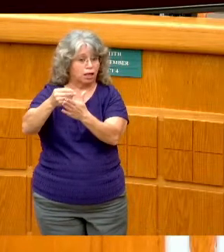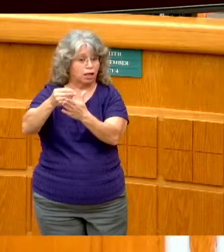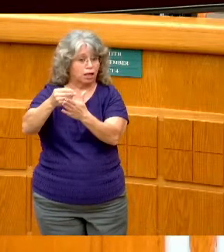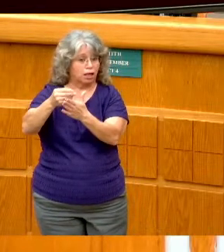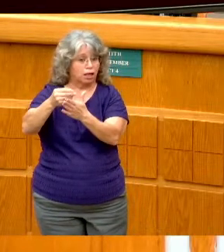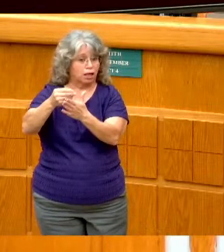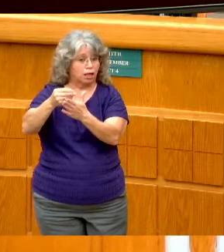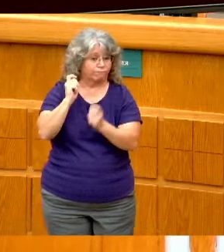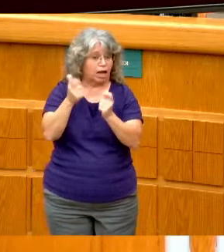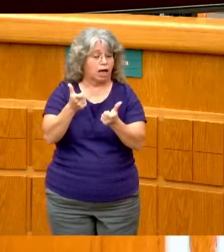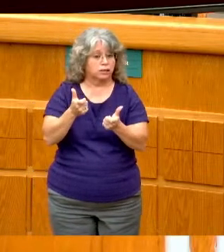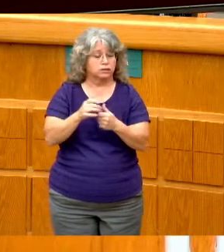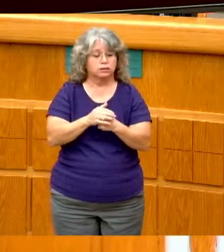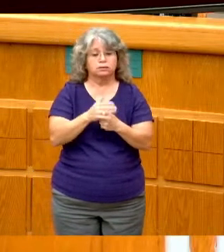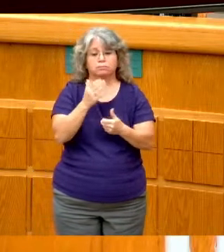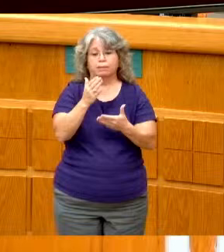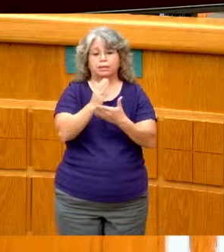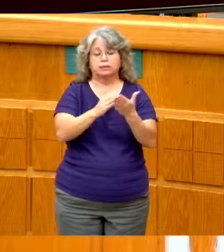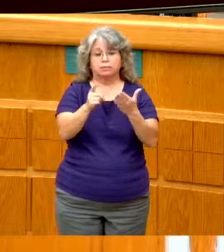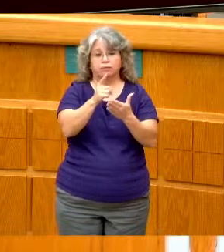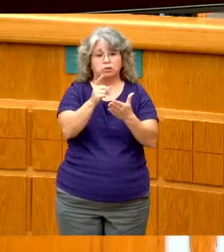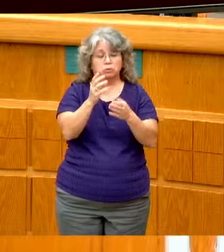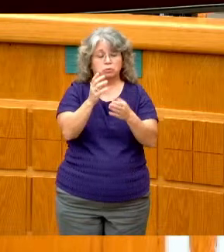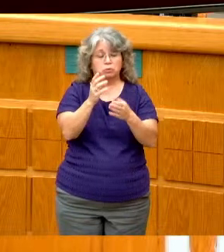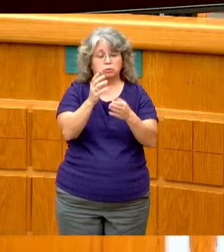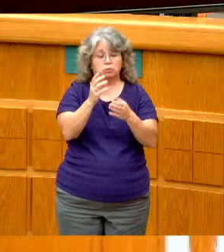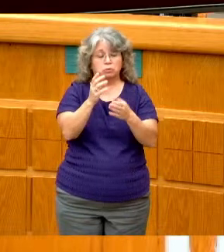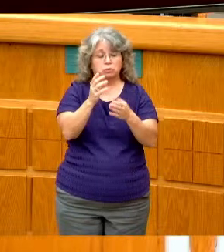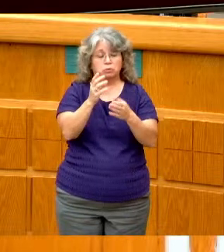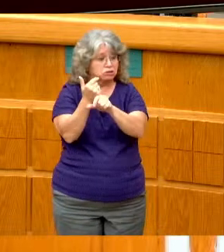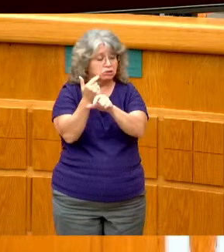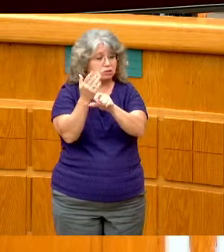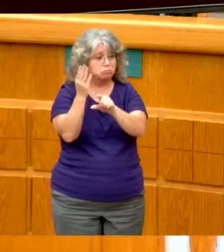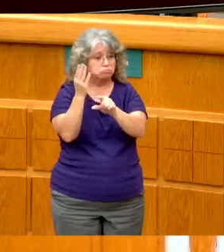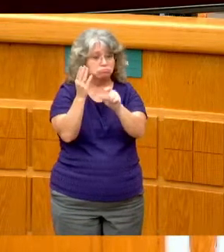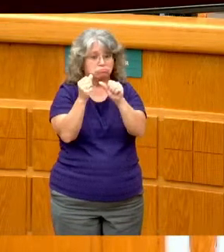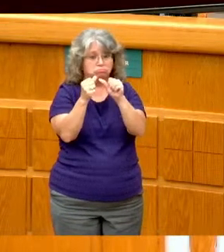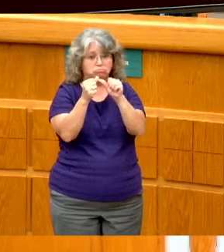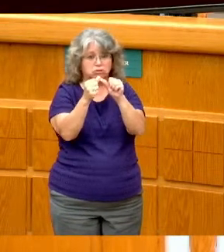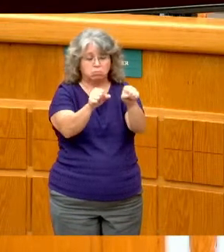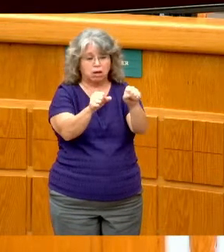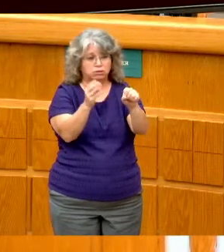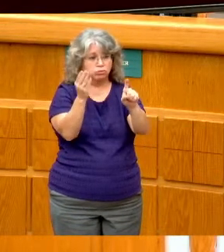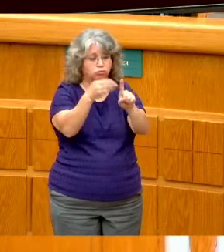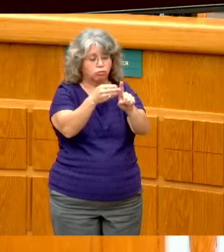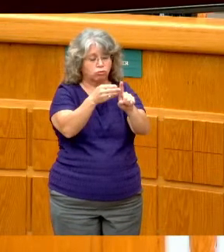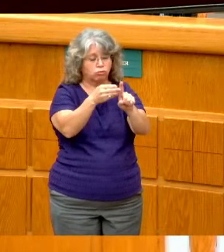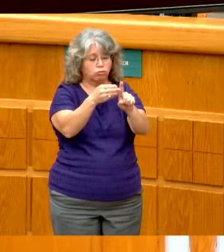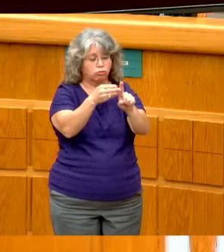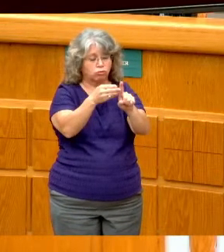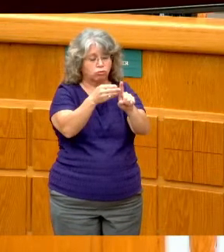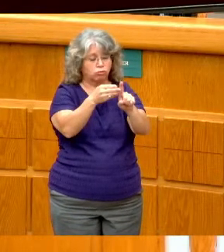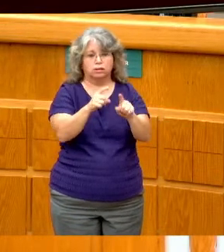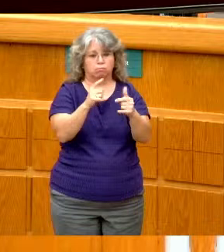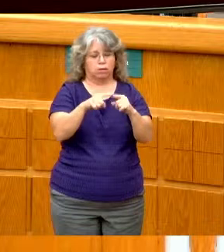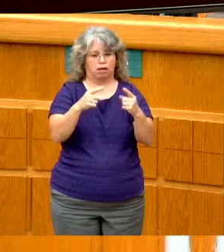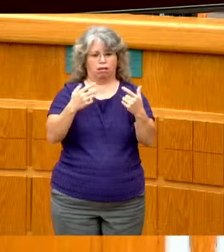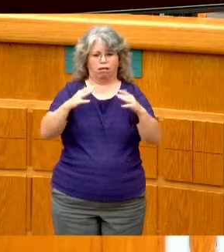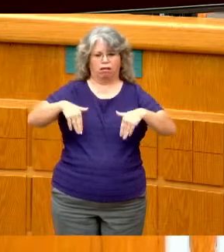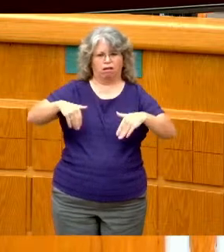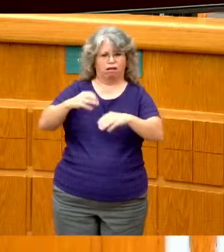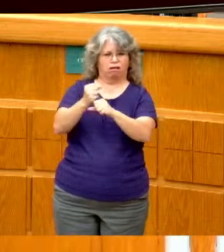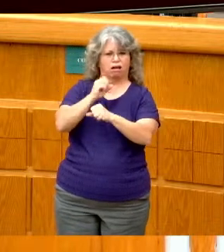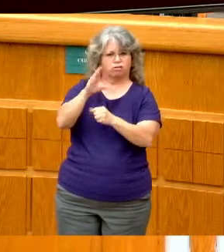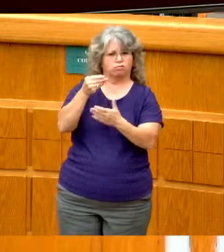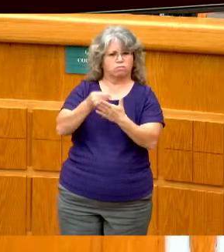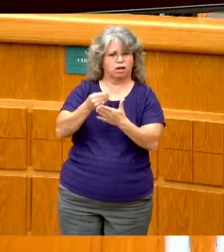directly deposited last year, but you didn't get this one for this year, but you may qualify, and that's going to be factored